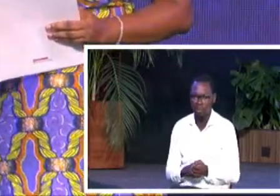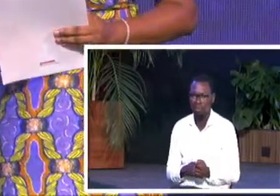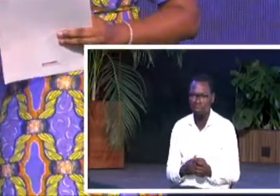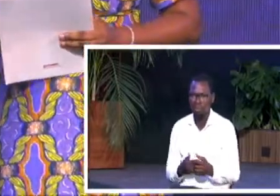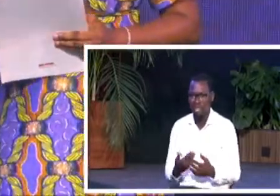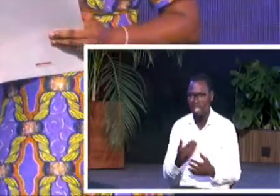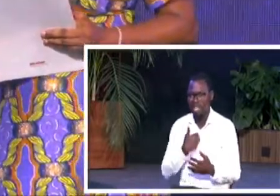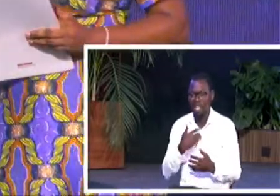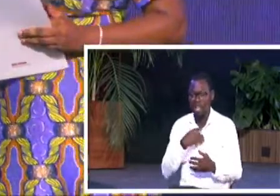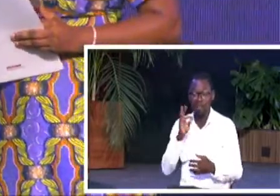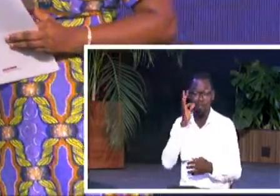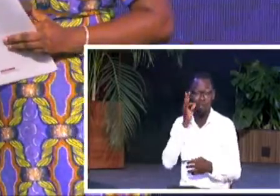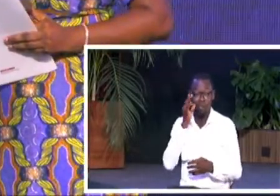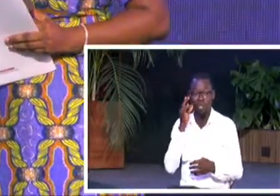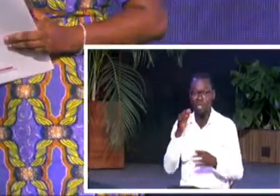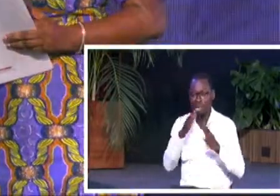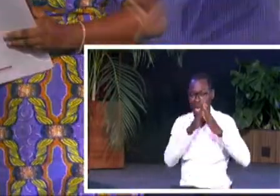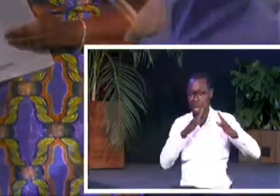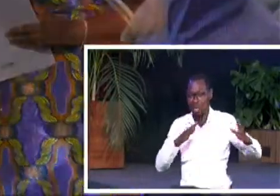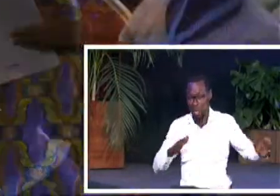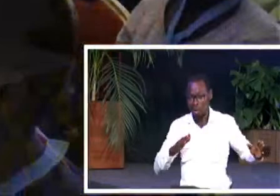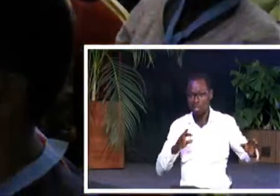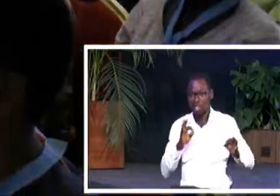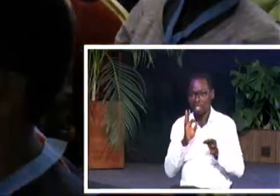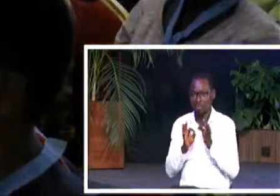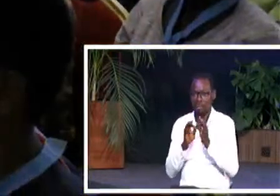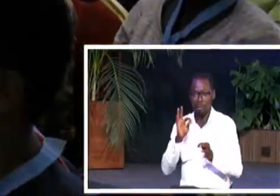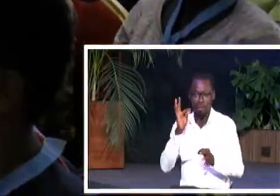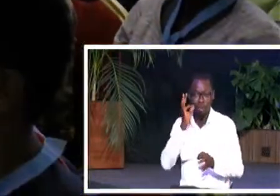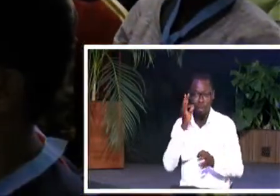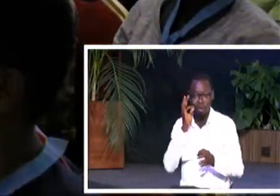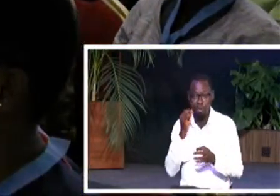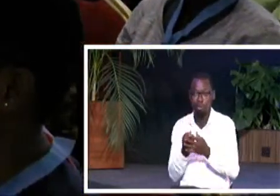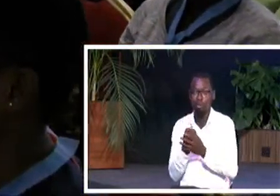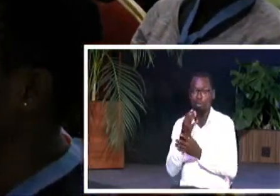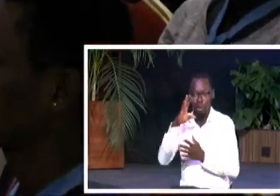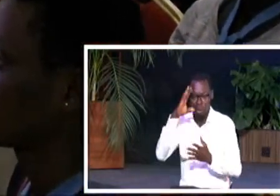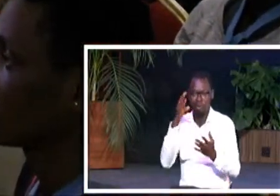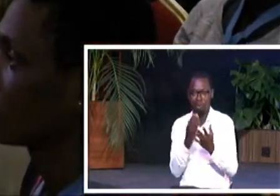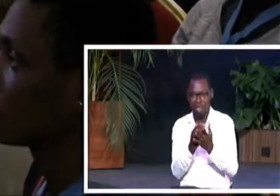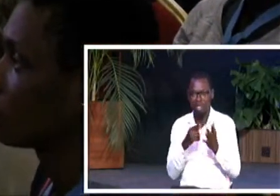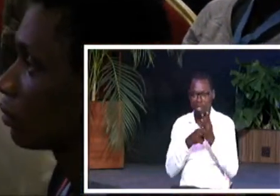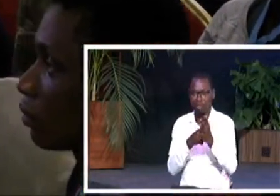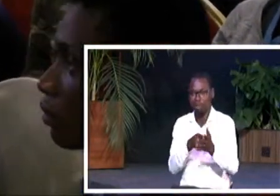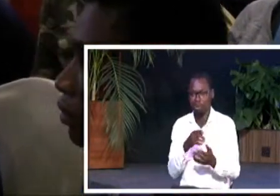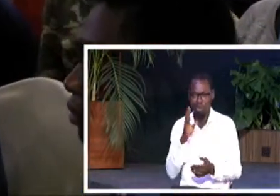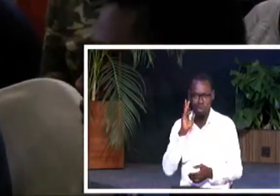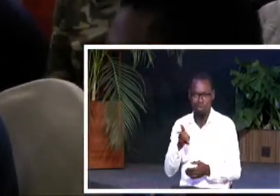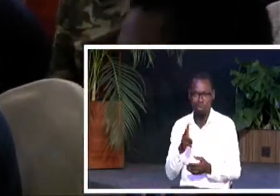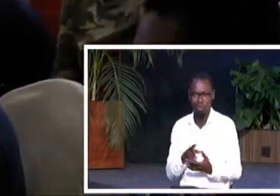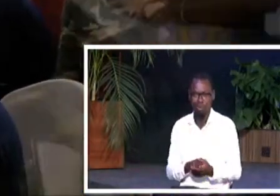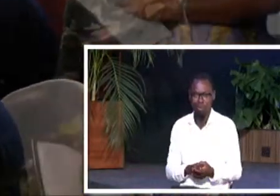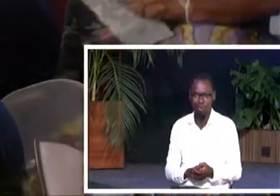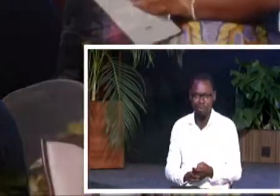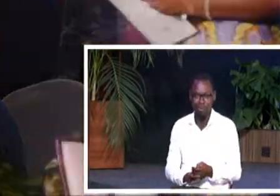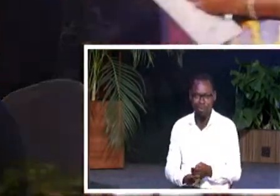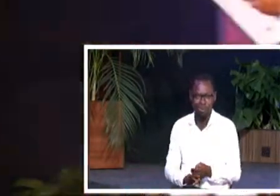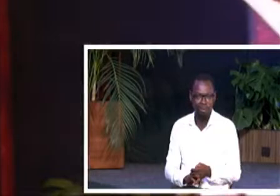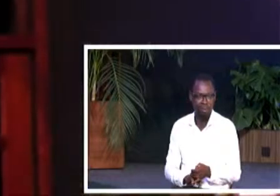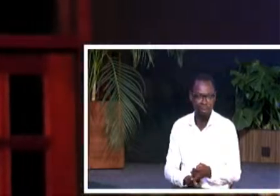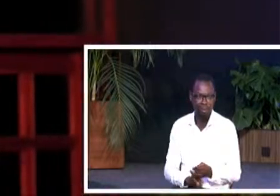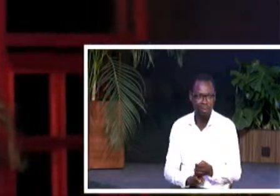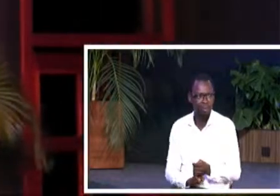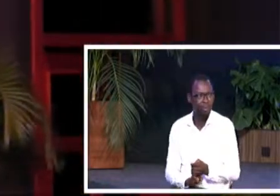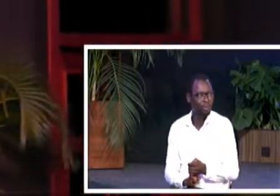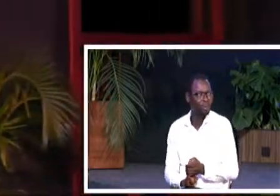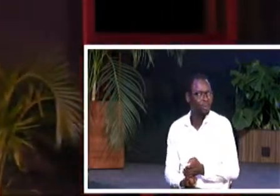Or I've eaten them without knowing. All right. So just before I do the, I know after I do the